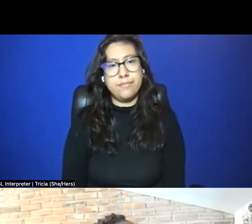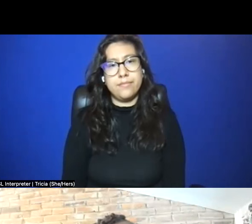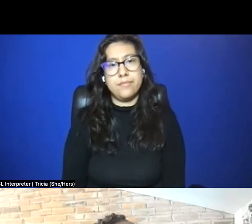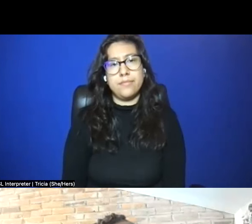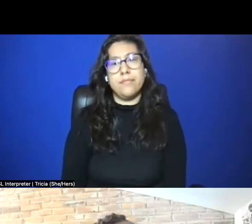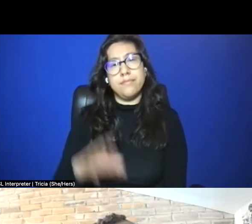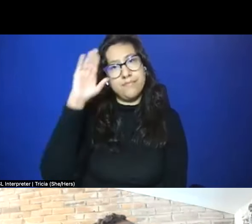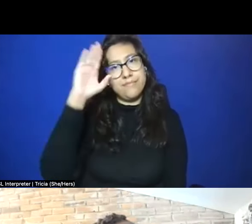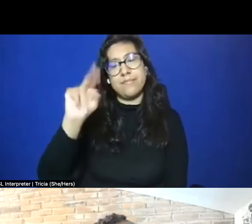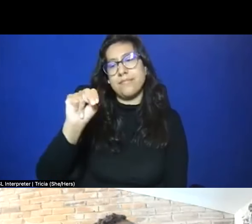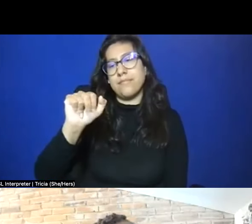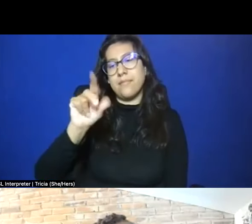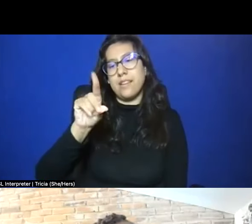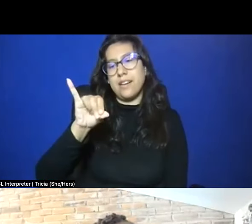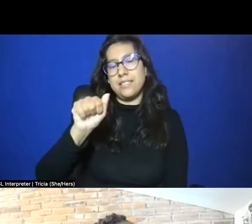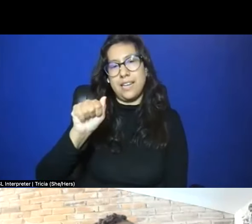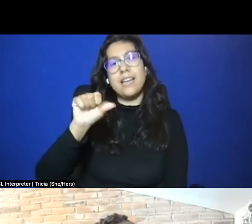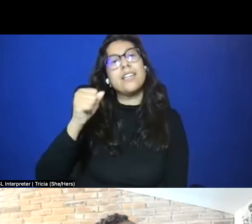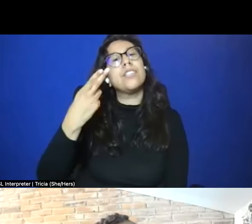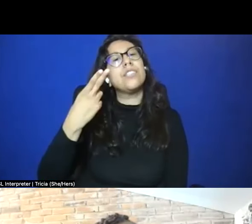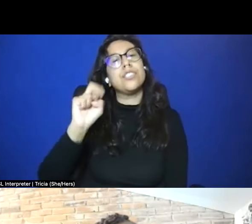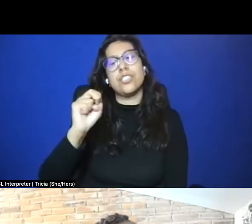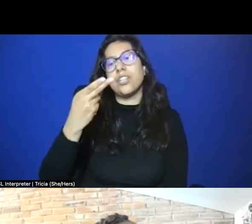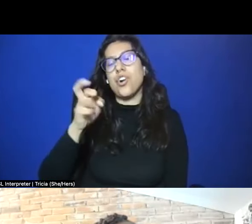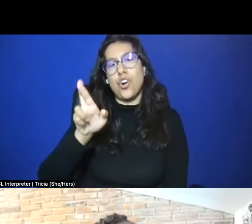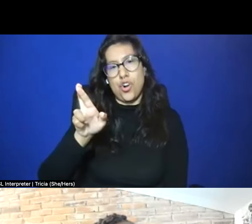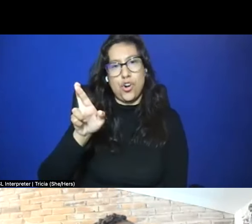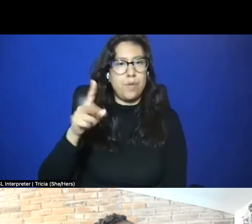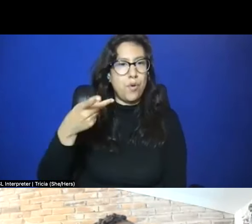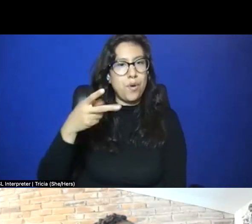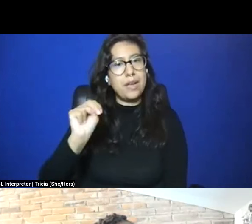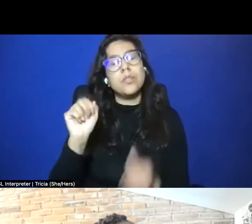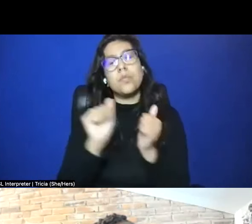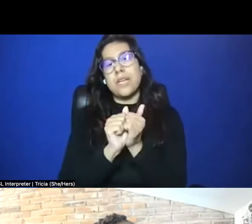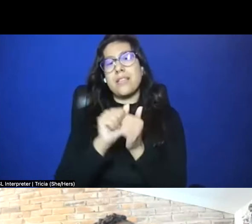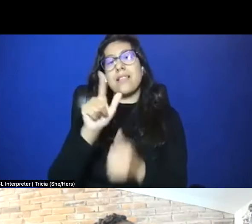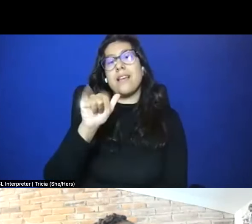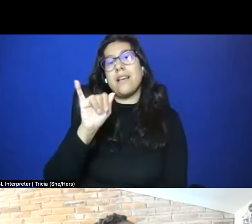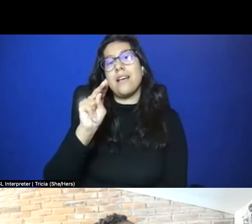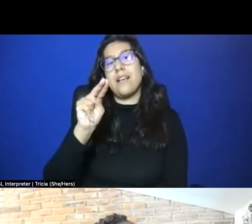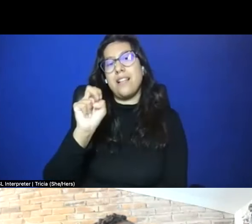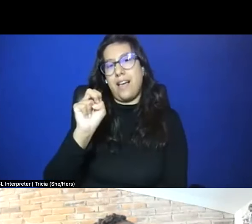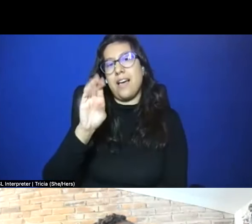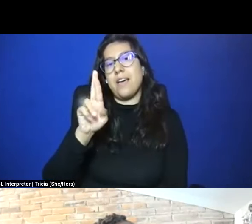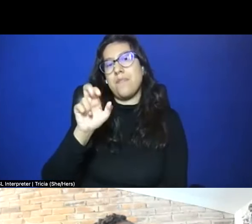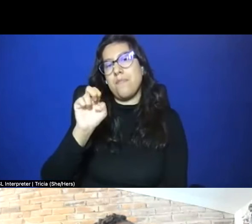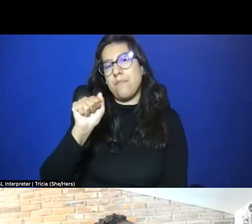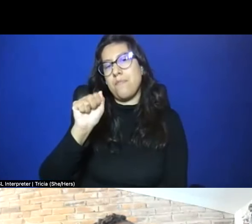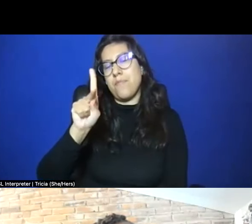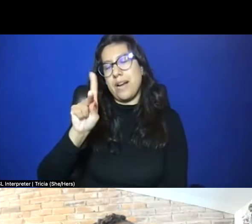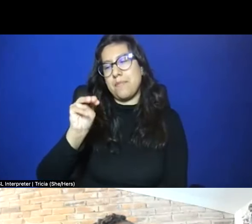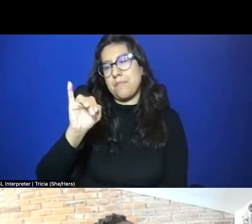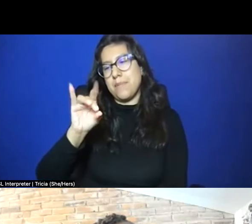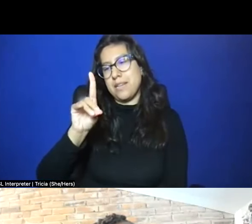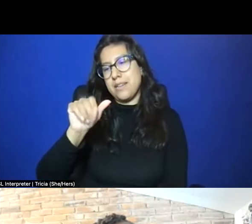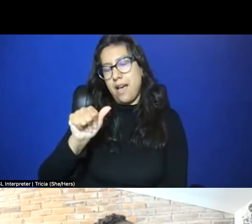And I'm Nadia. I take she, her pronouns. I'm with LineBreak Media. We are based in the Twin Cities, and we're a video